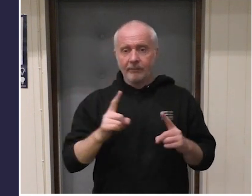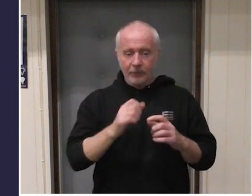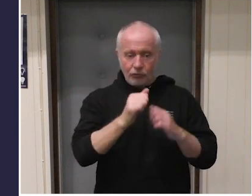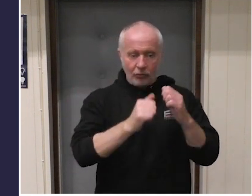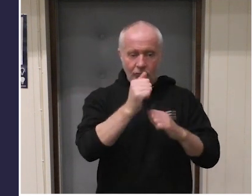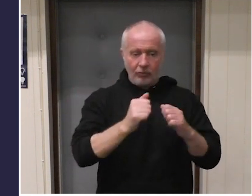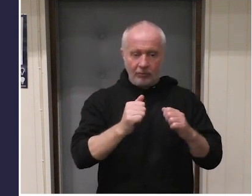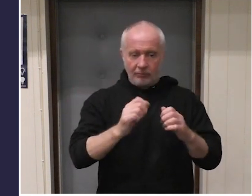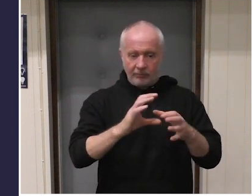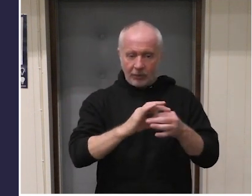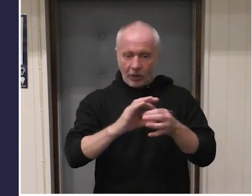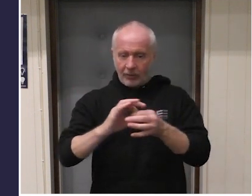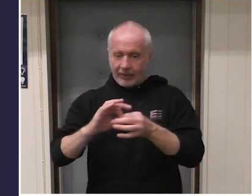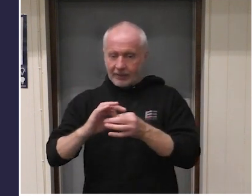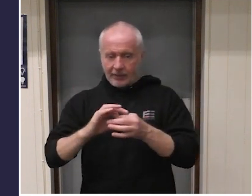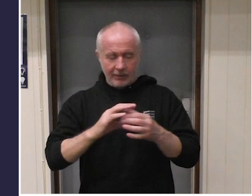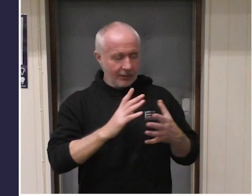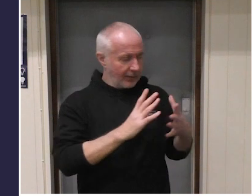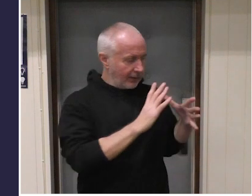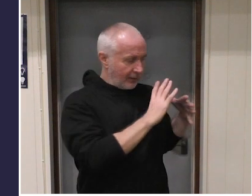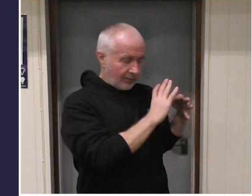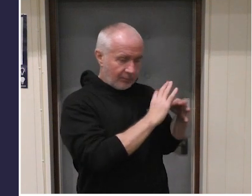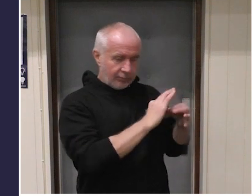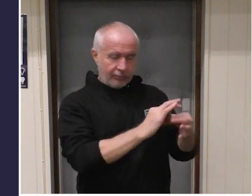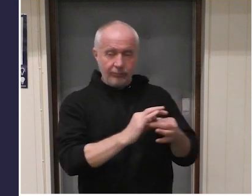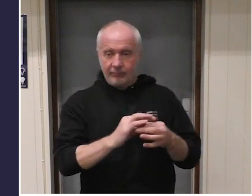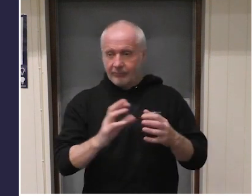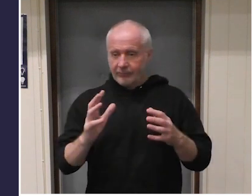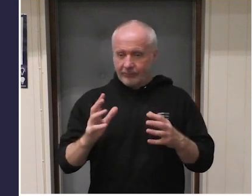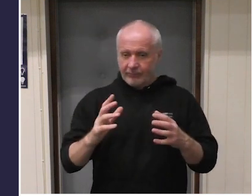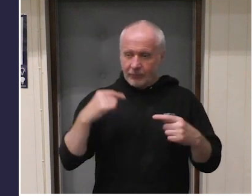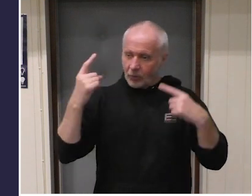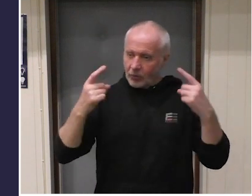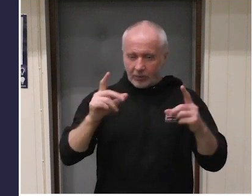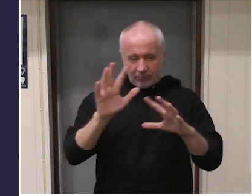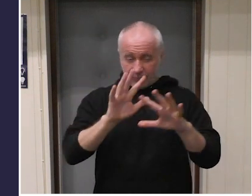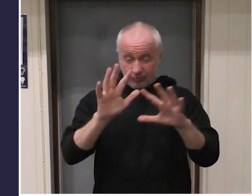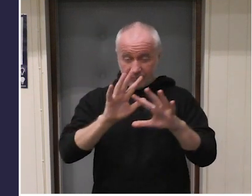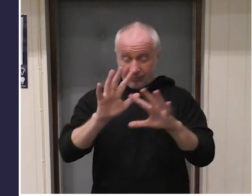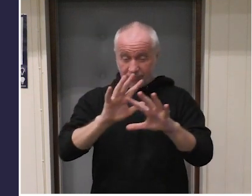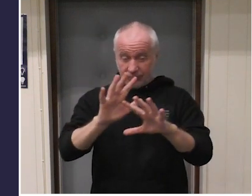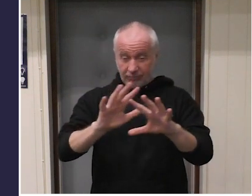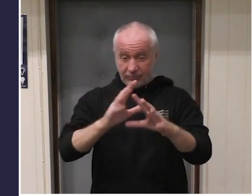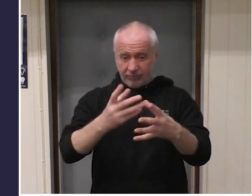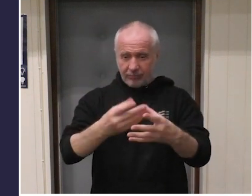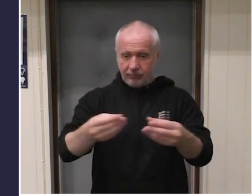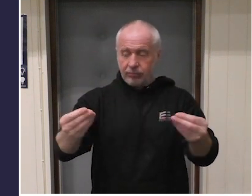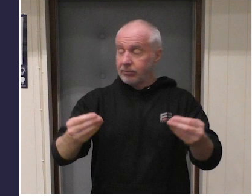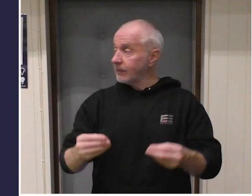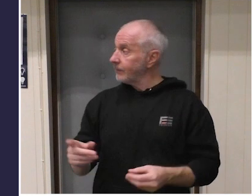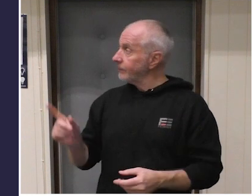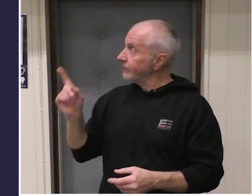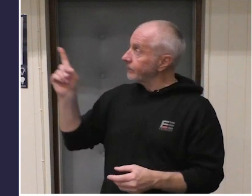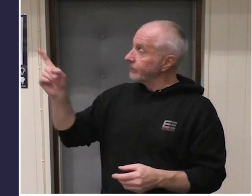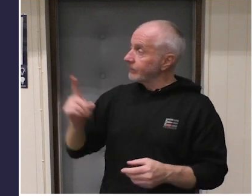correlations which persist over time. So it gets rid of all the noise, so there's like correlations just by randomness over time, and this just tells us